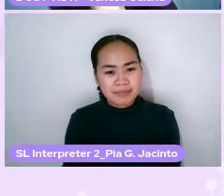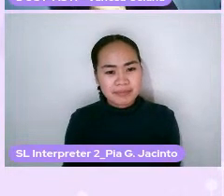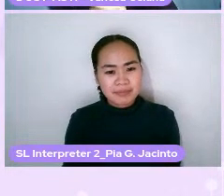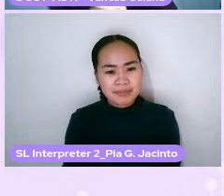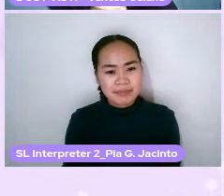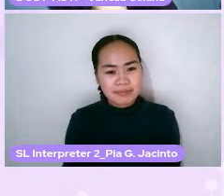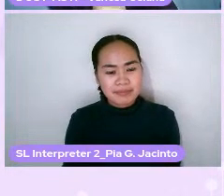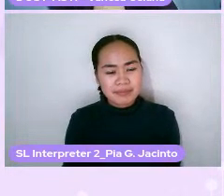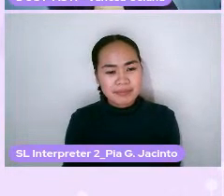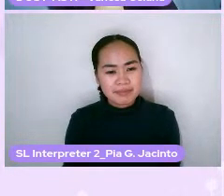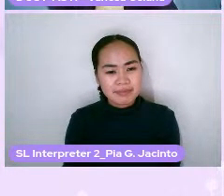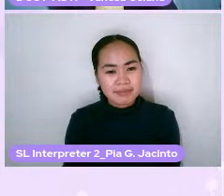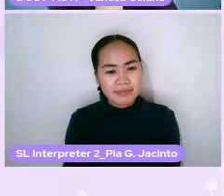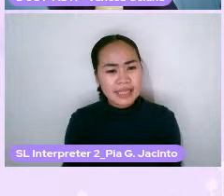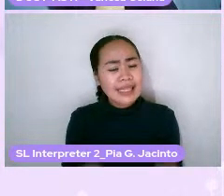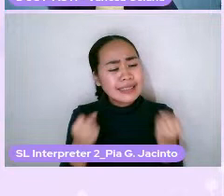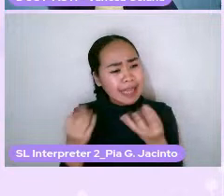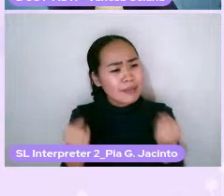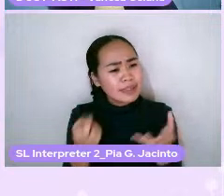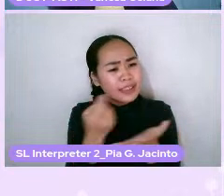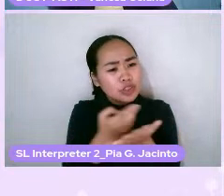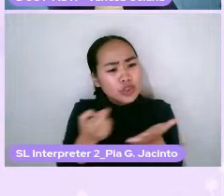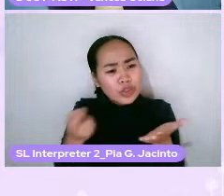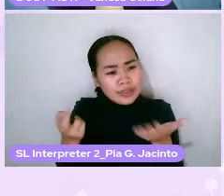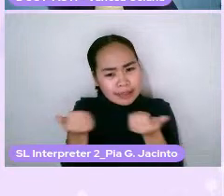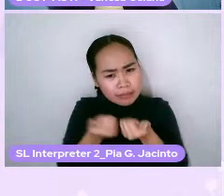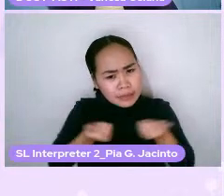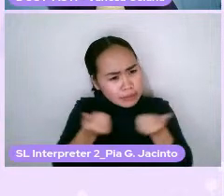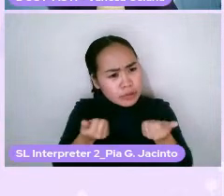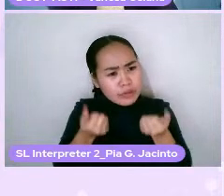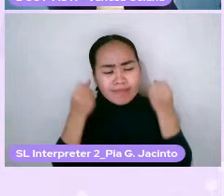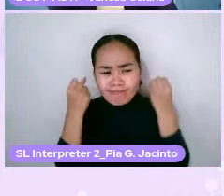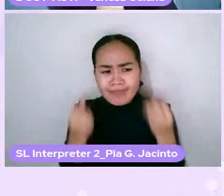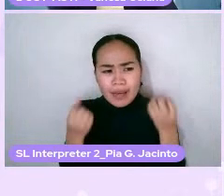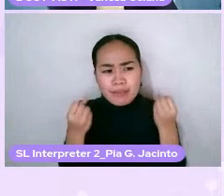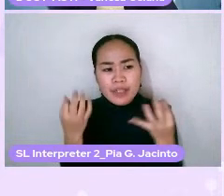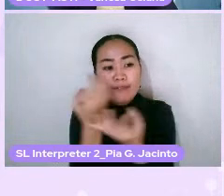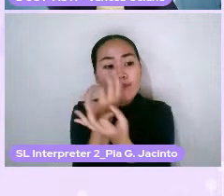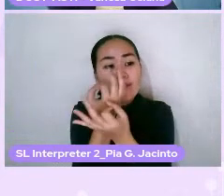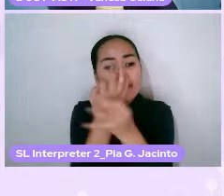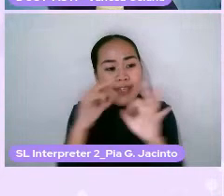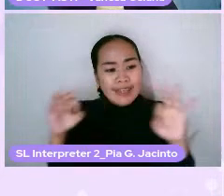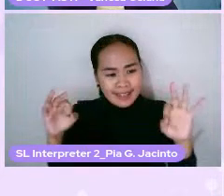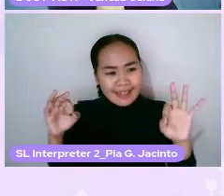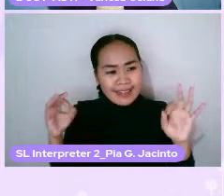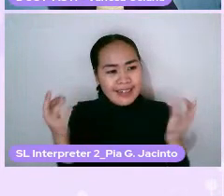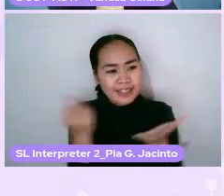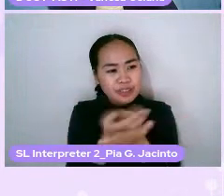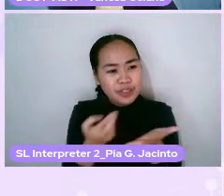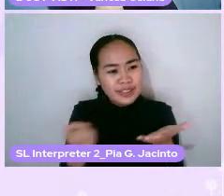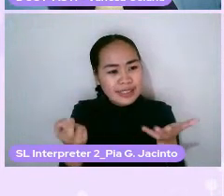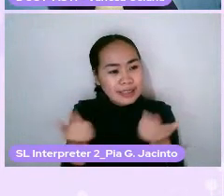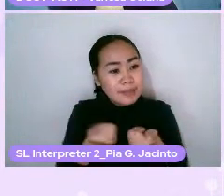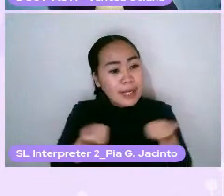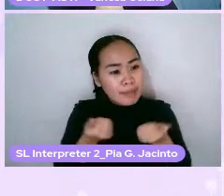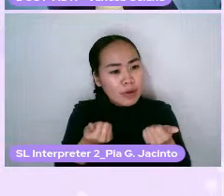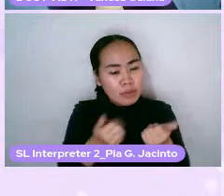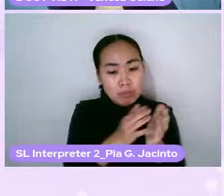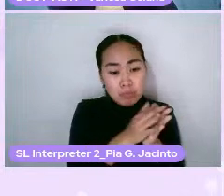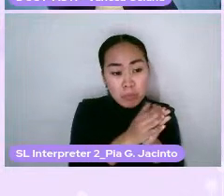There are other resources available. There are so many free resources available online, in books, and other